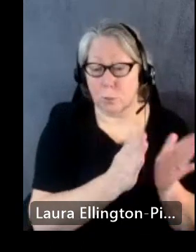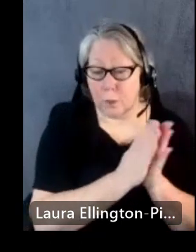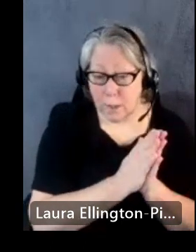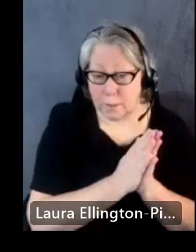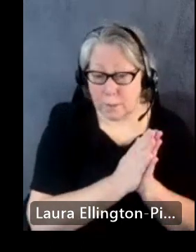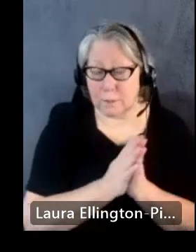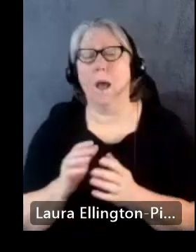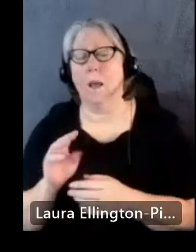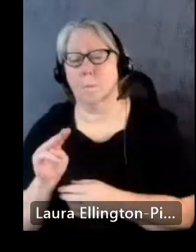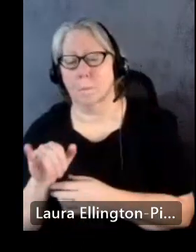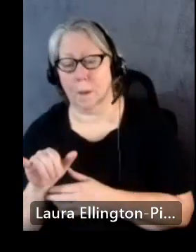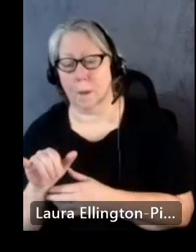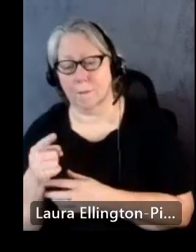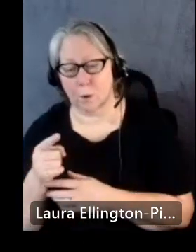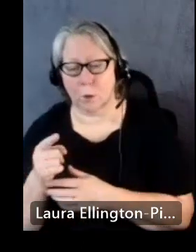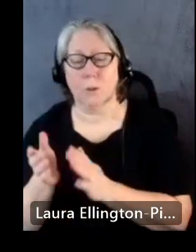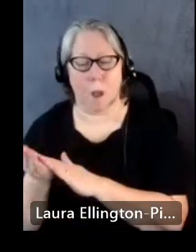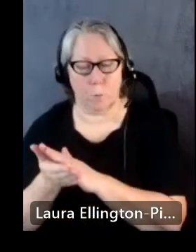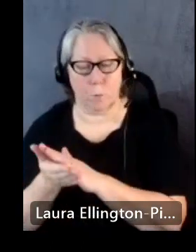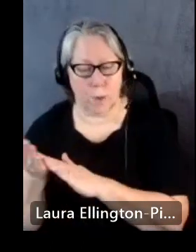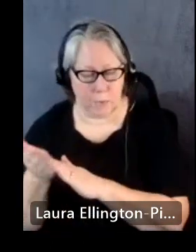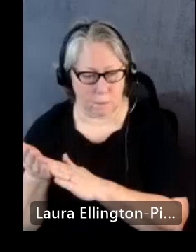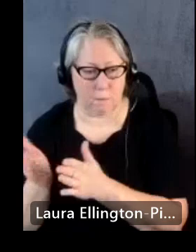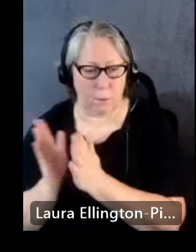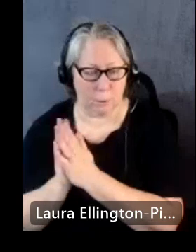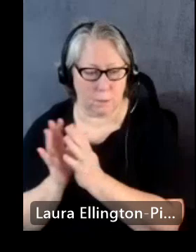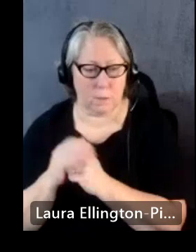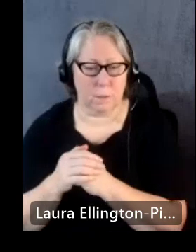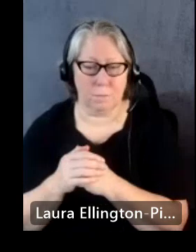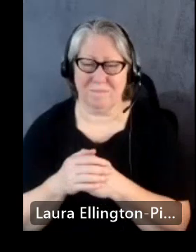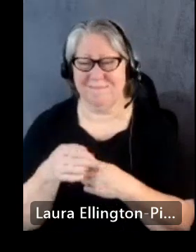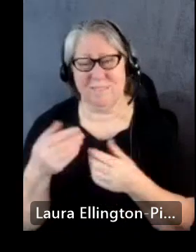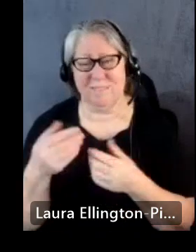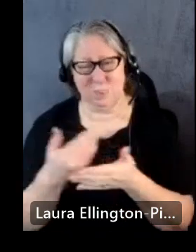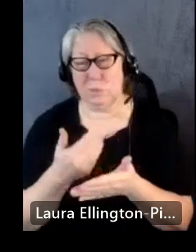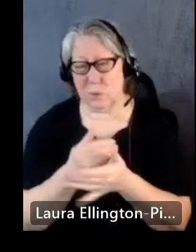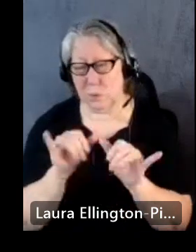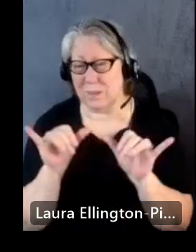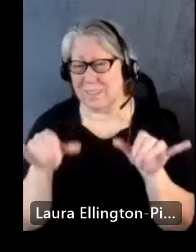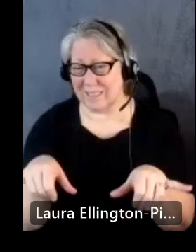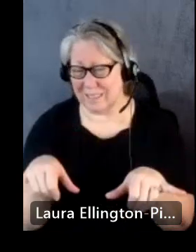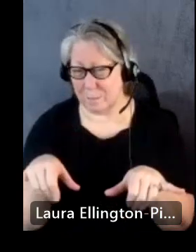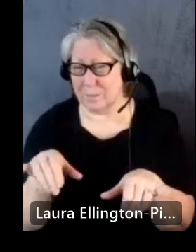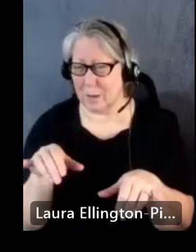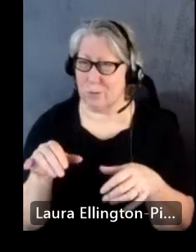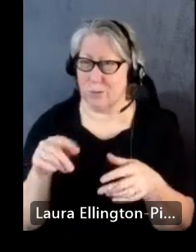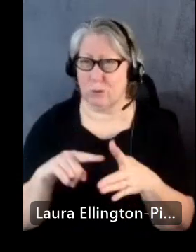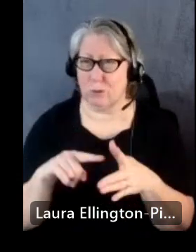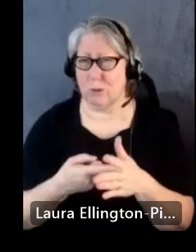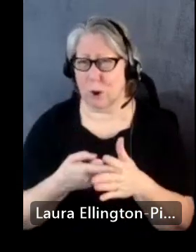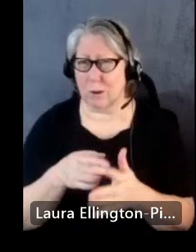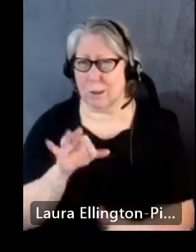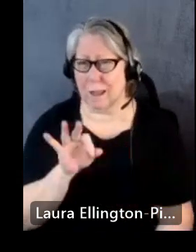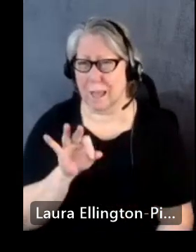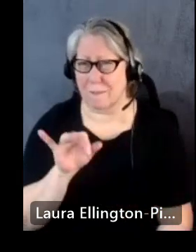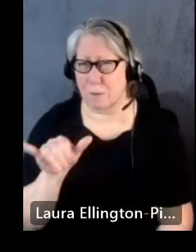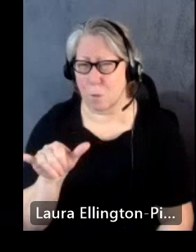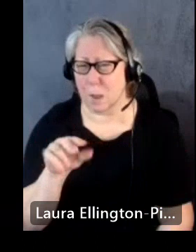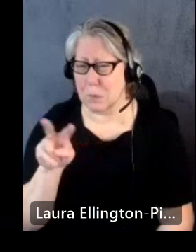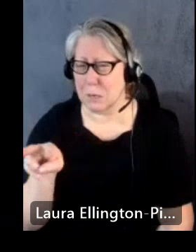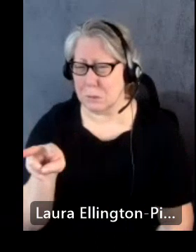system's pretty new. We launched it 2 years ago now for the FY22, I think, request.